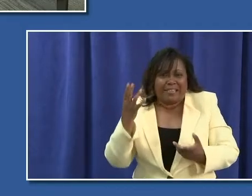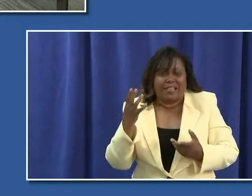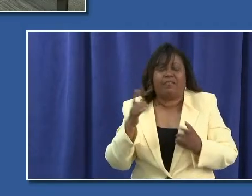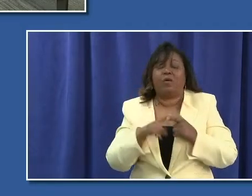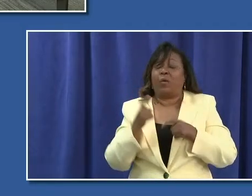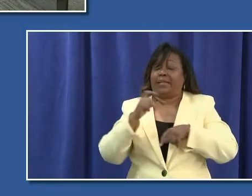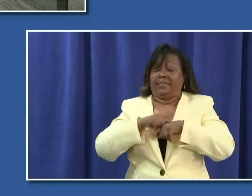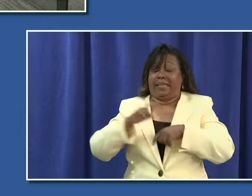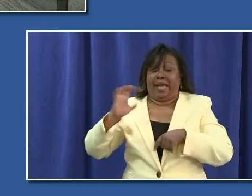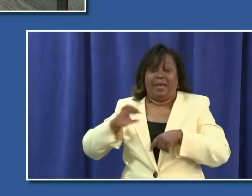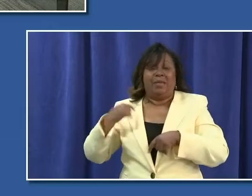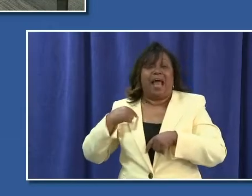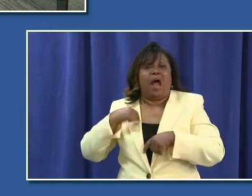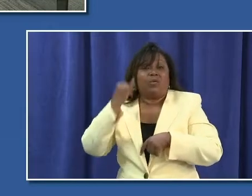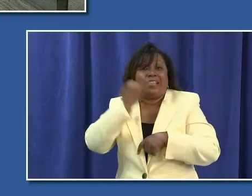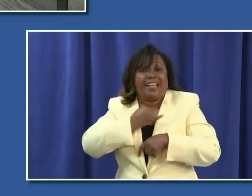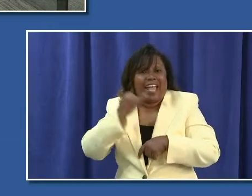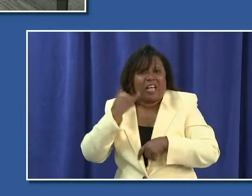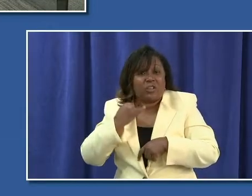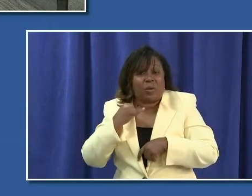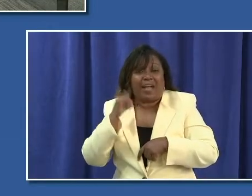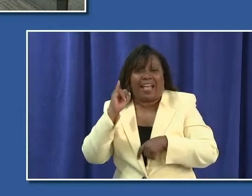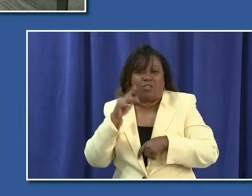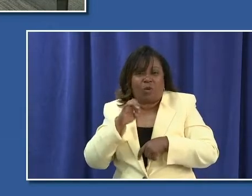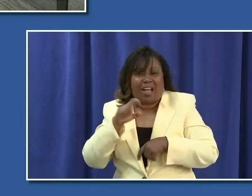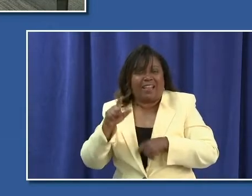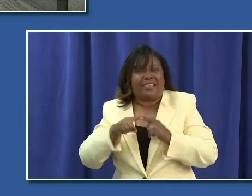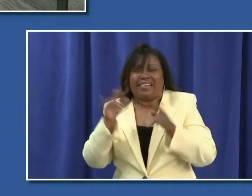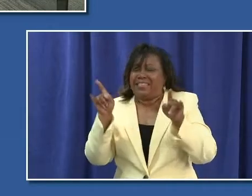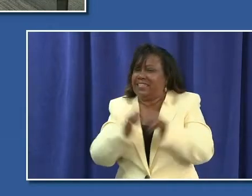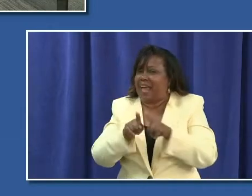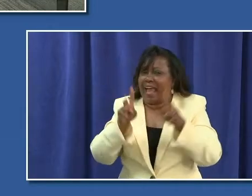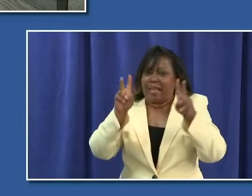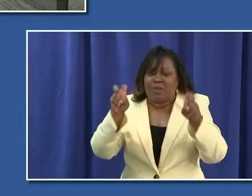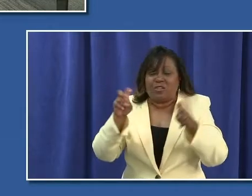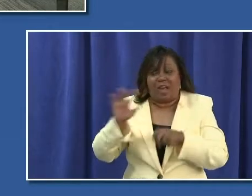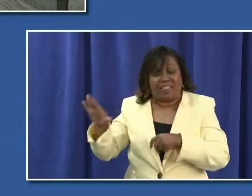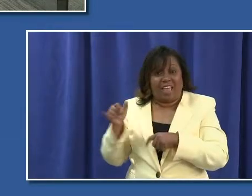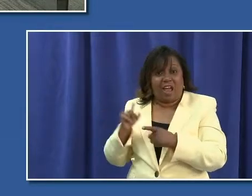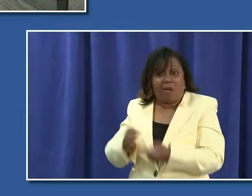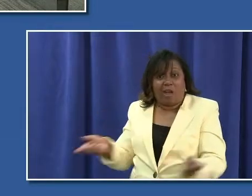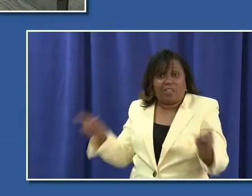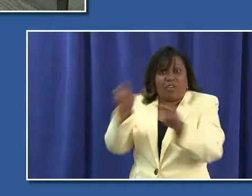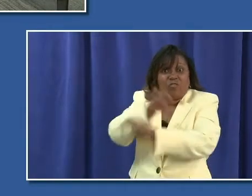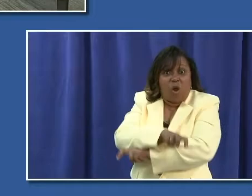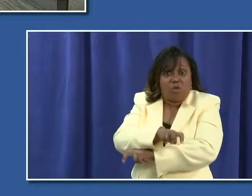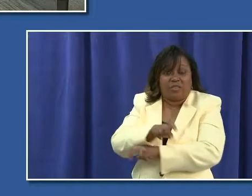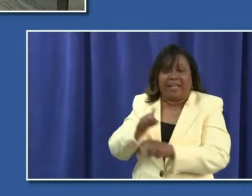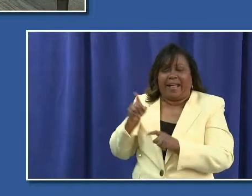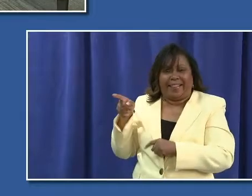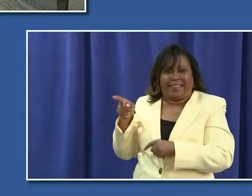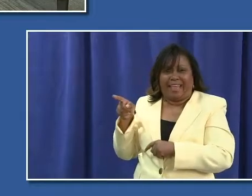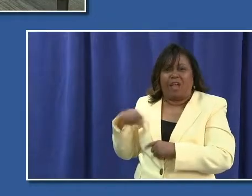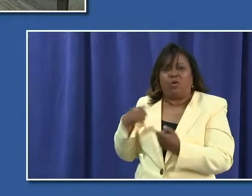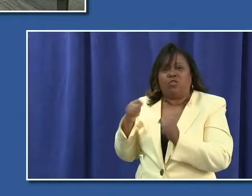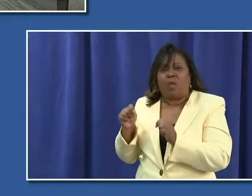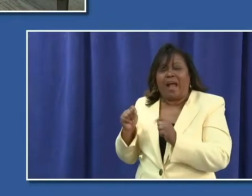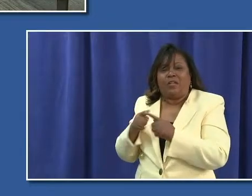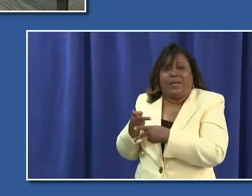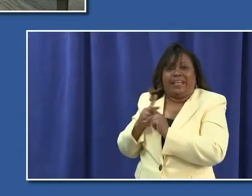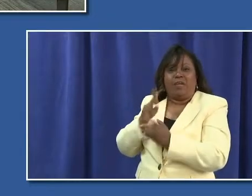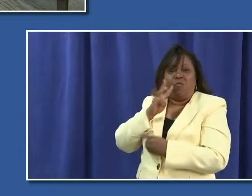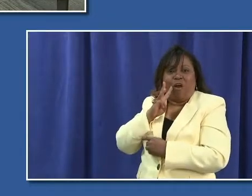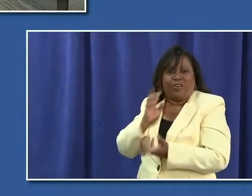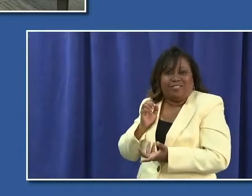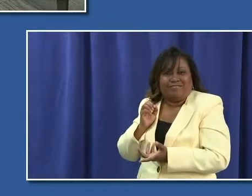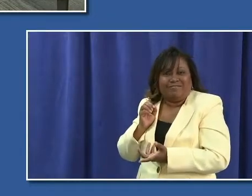There was a time where I was in Israel, and they talked about it was the same issue, right? Except there, on the reverse side of them, was they were trying to keep